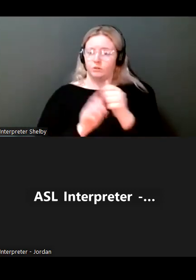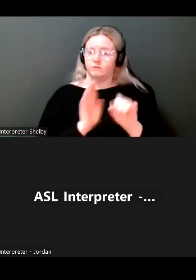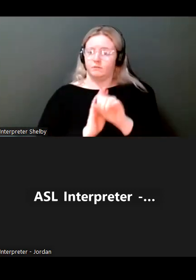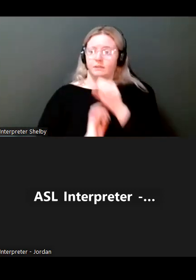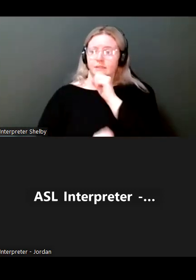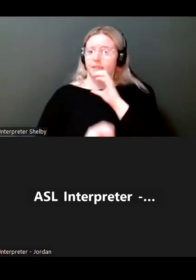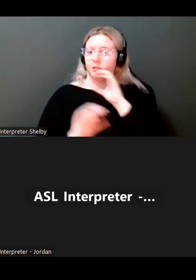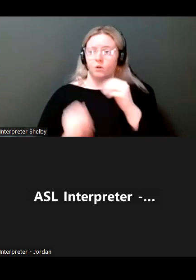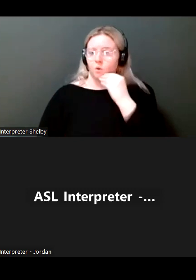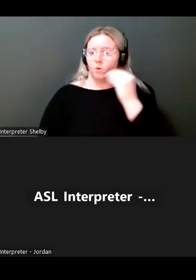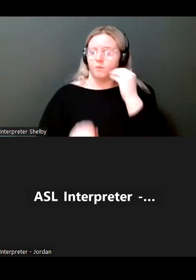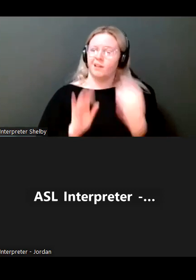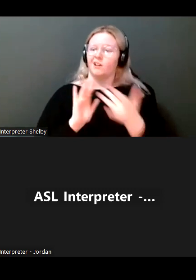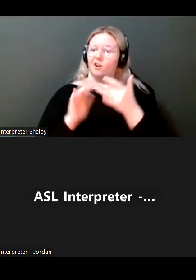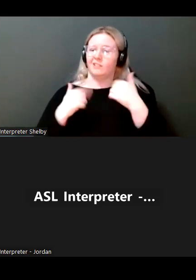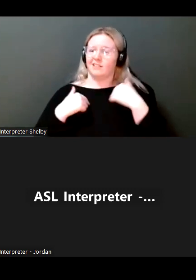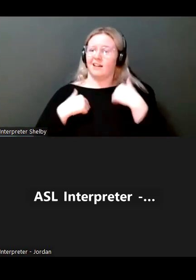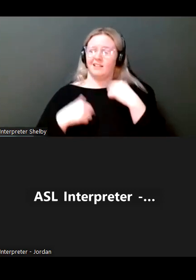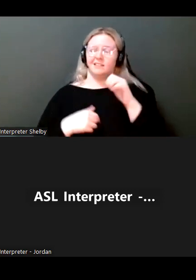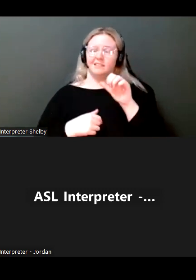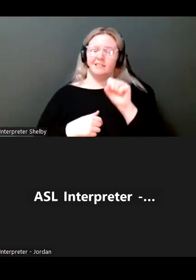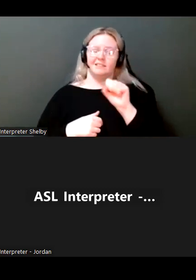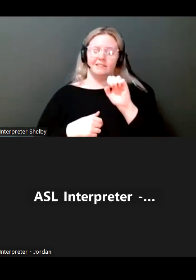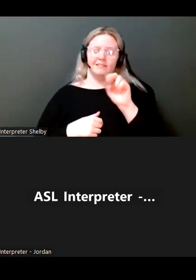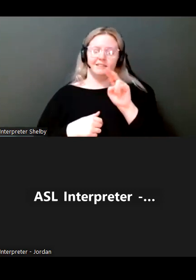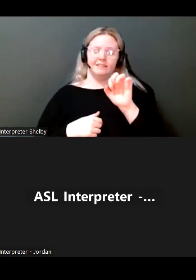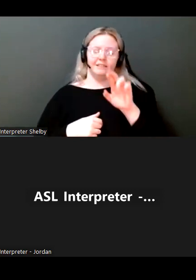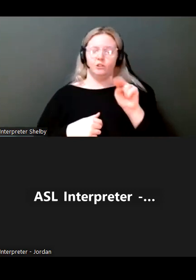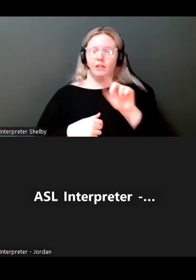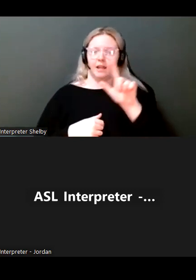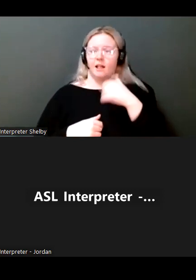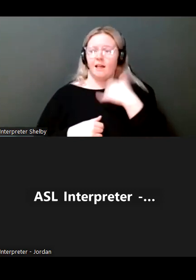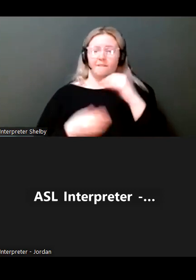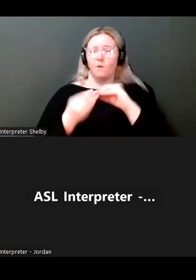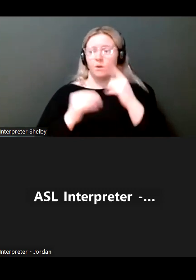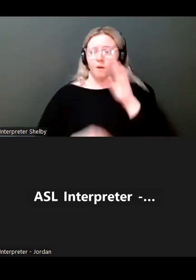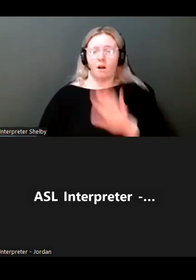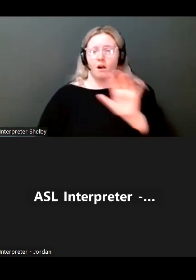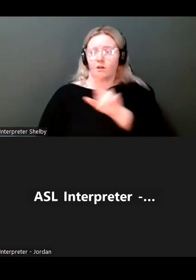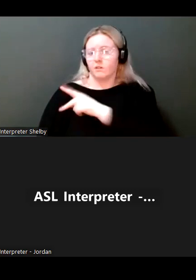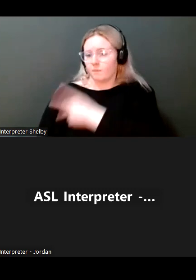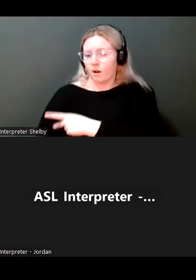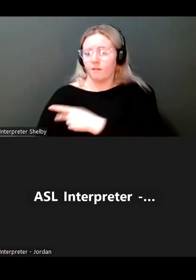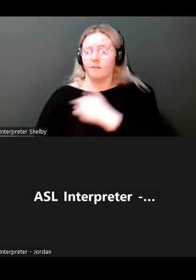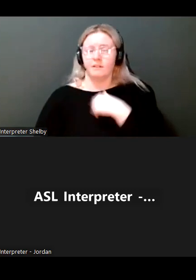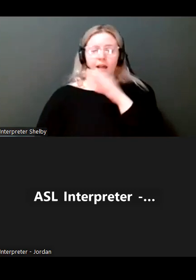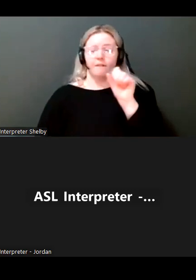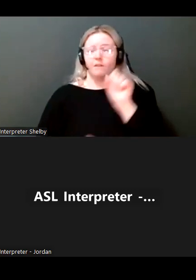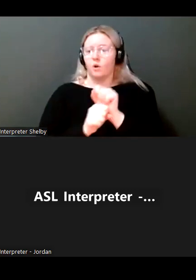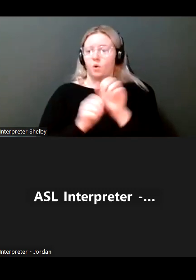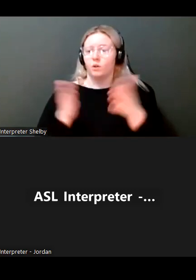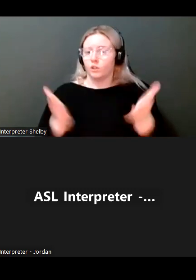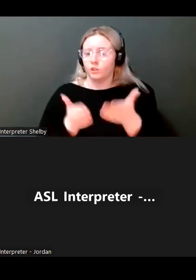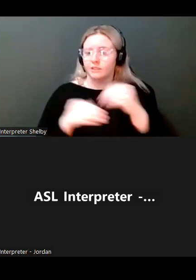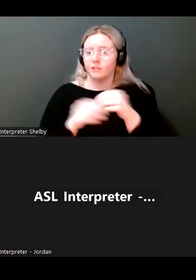NL. We have several numbers right across the province. We have colleagues here in the office that are working with